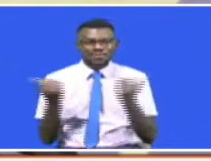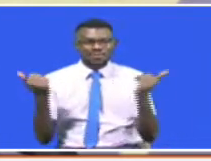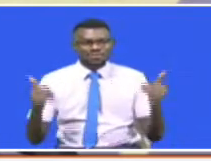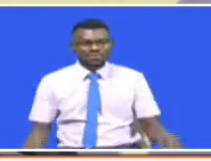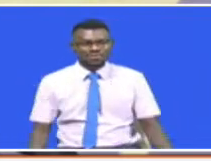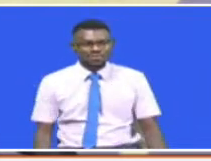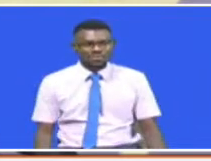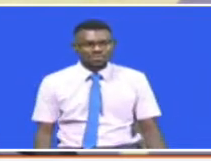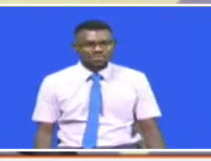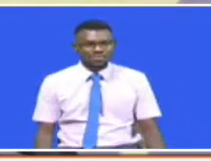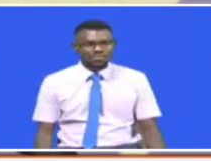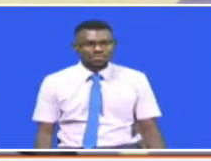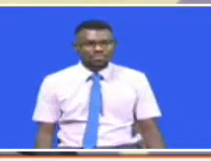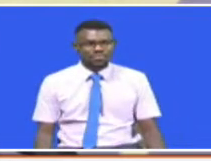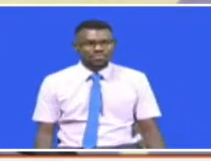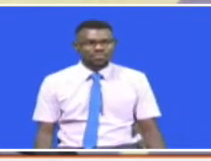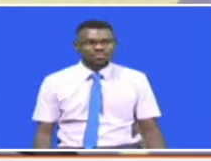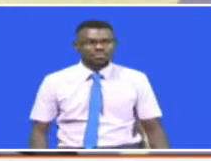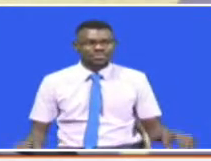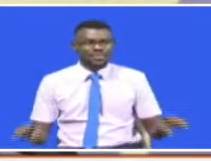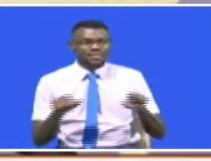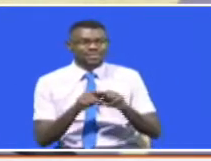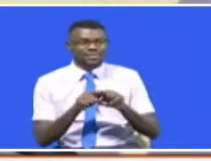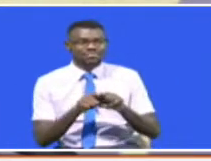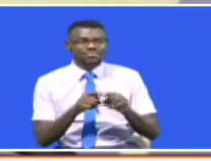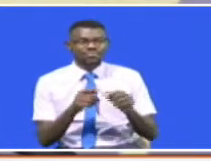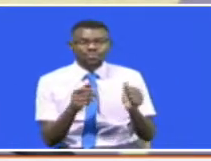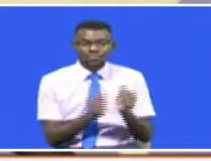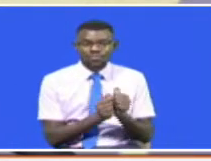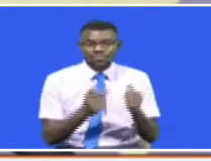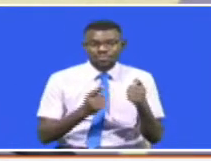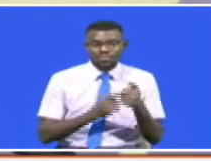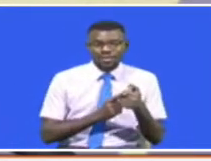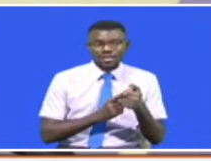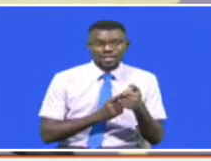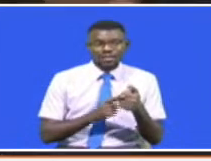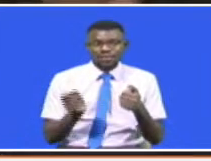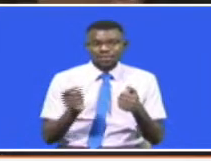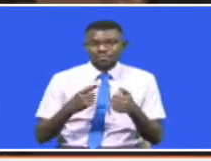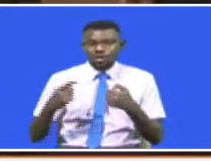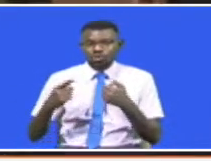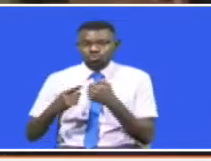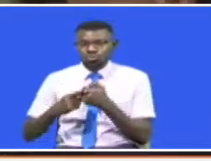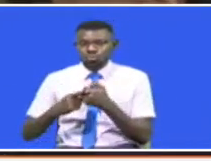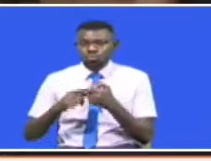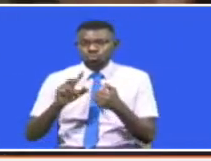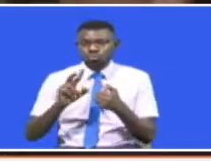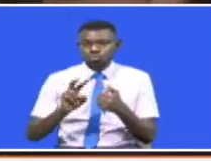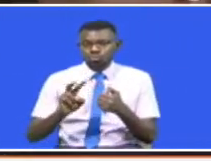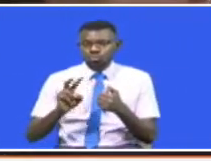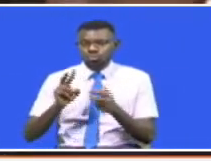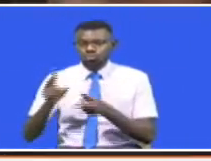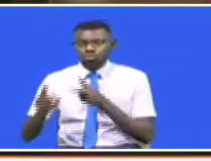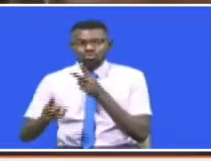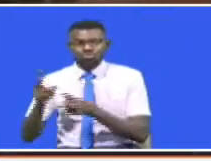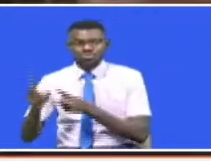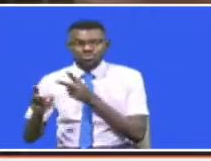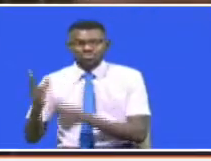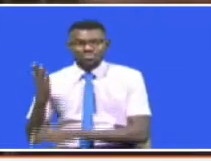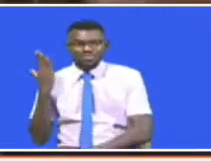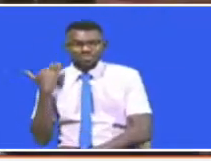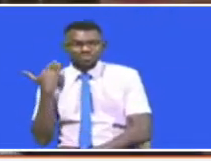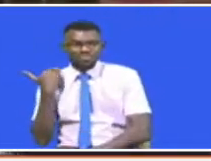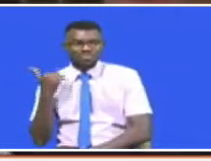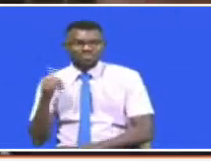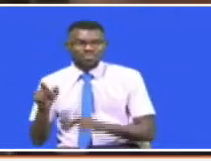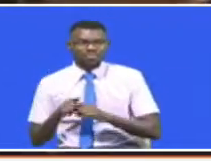court started on the 16th of June 2022. And